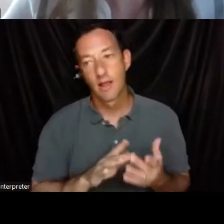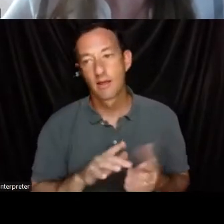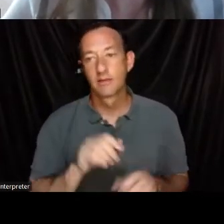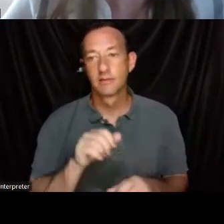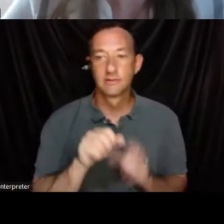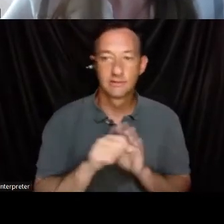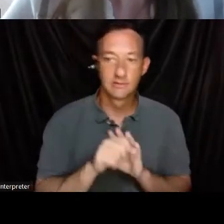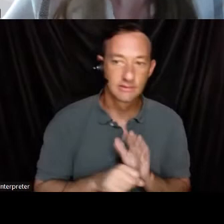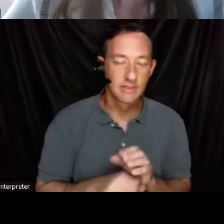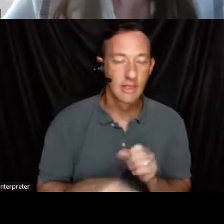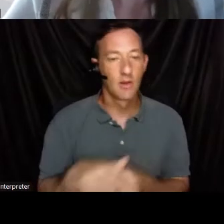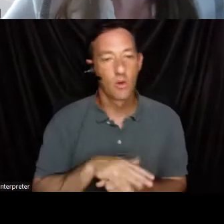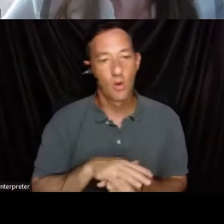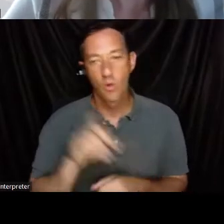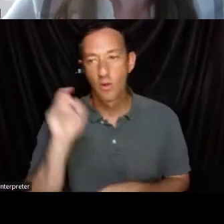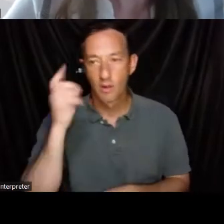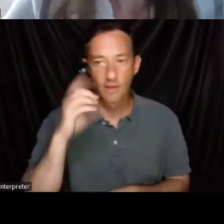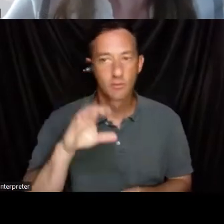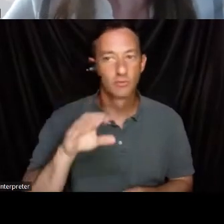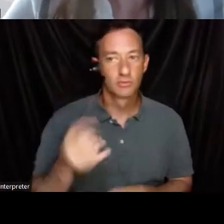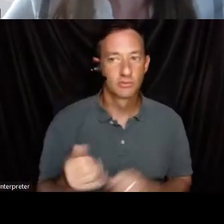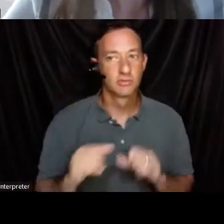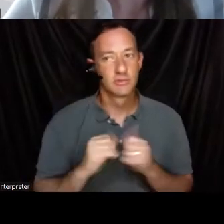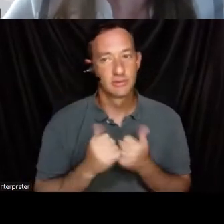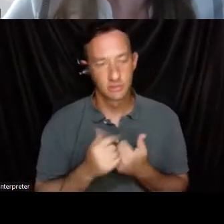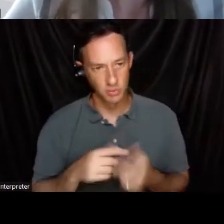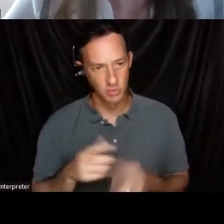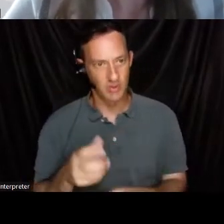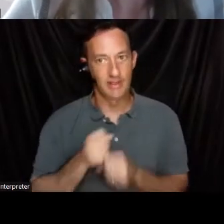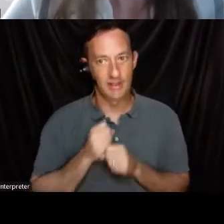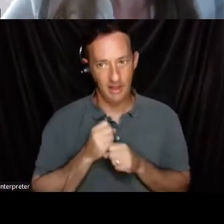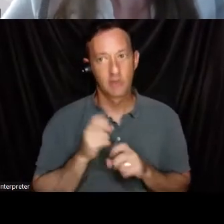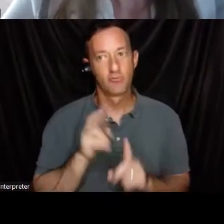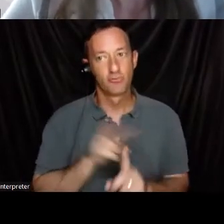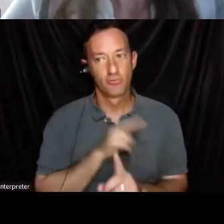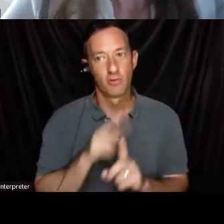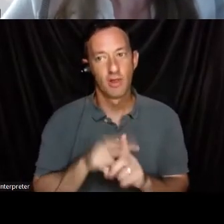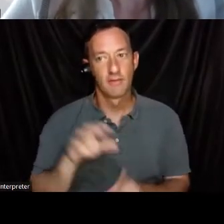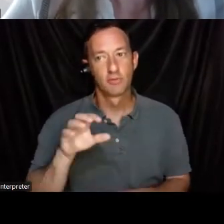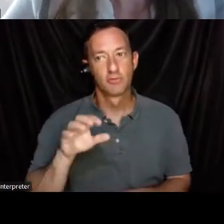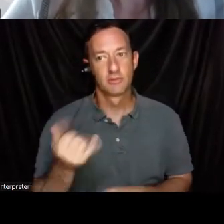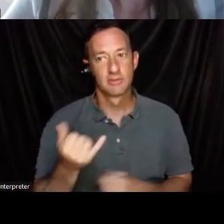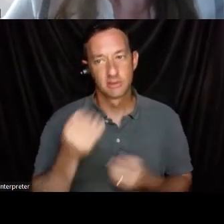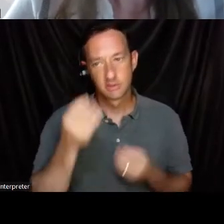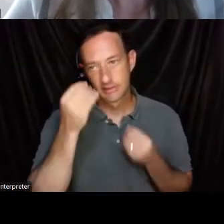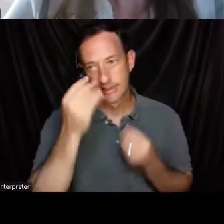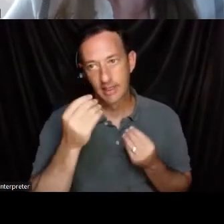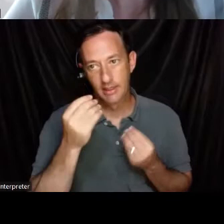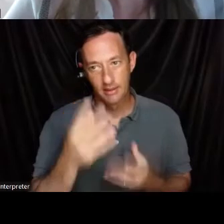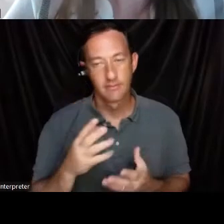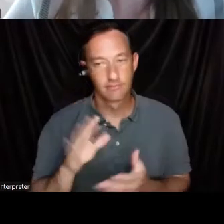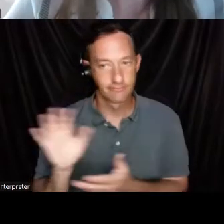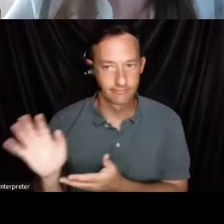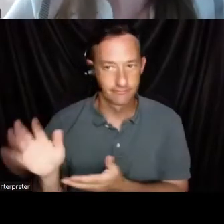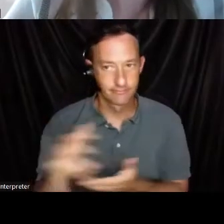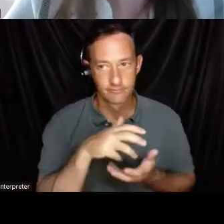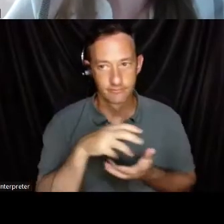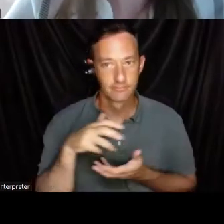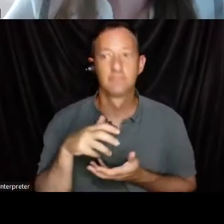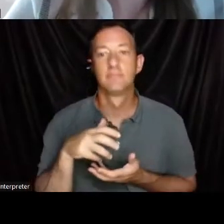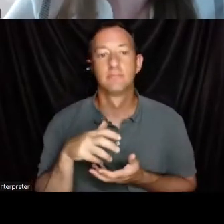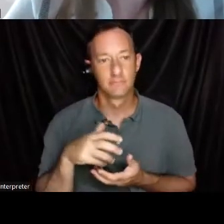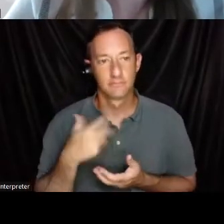justice agencies to obtain relevant criminal justice data. And I wanted to show